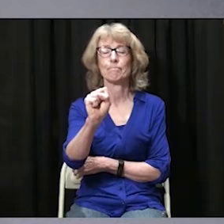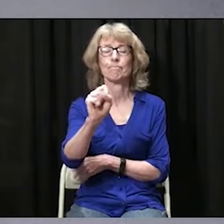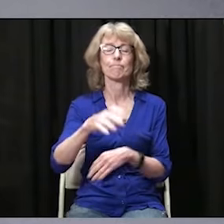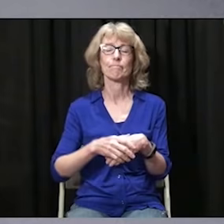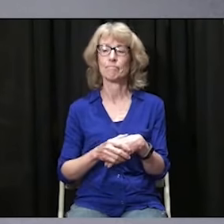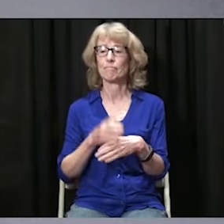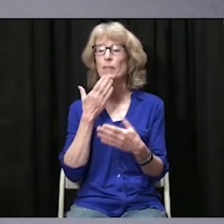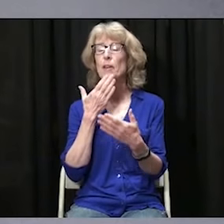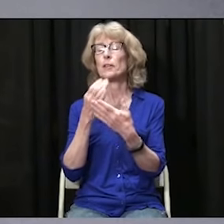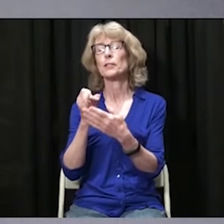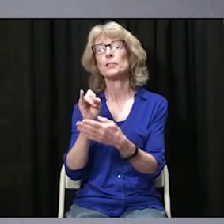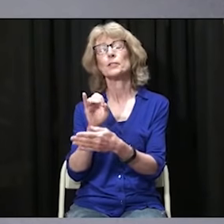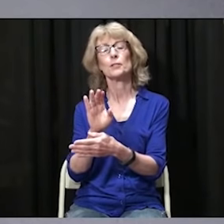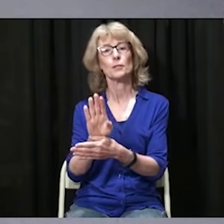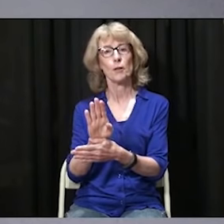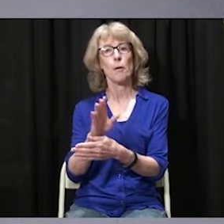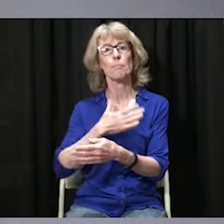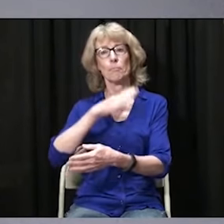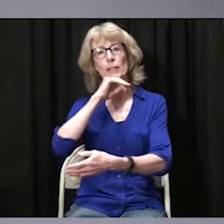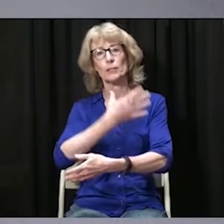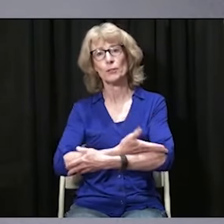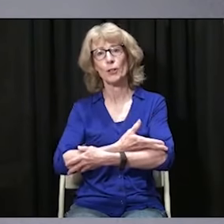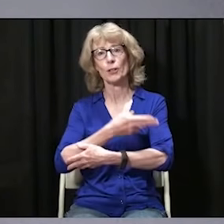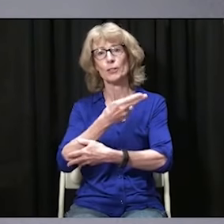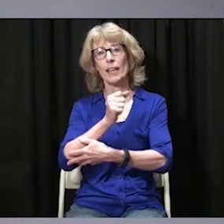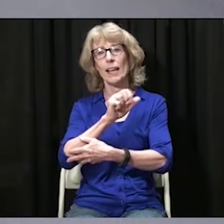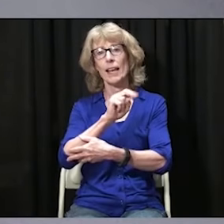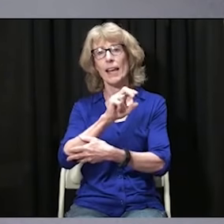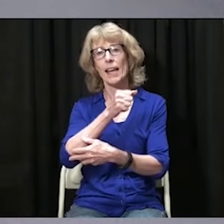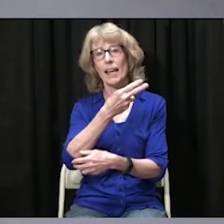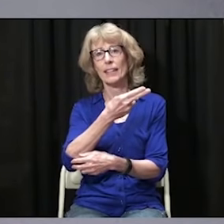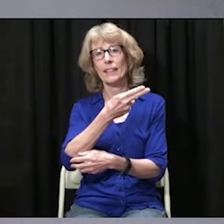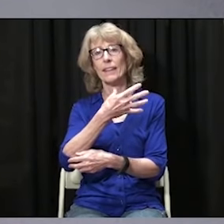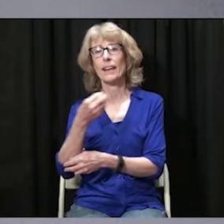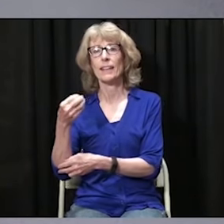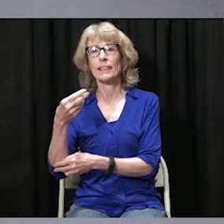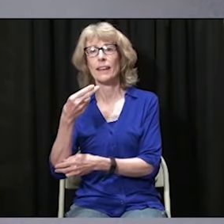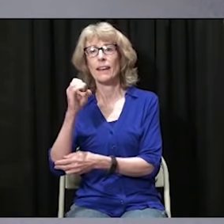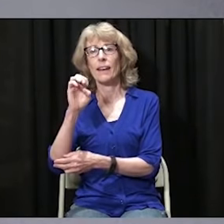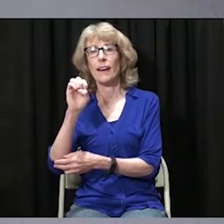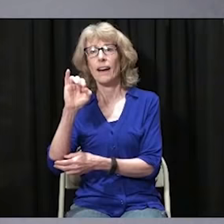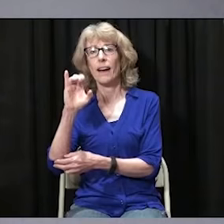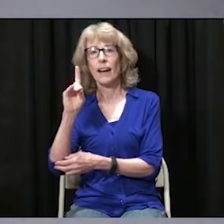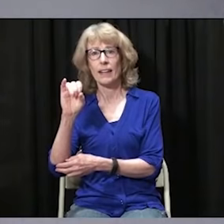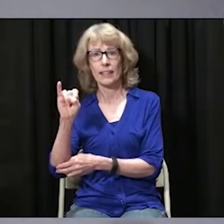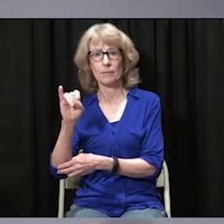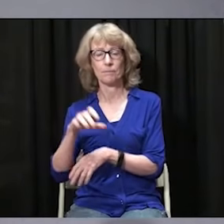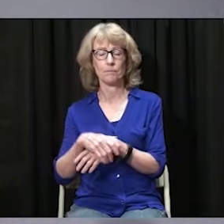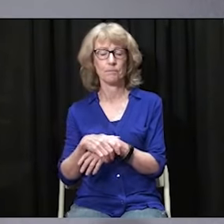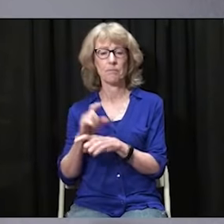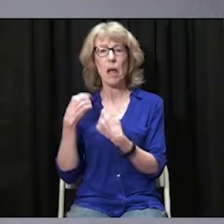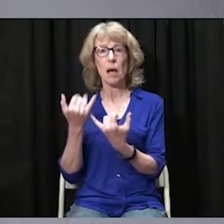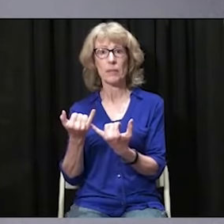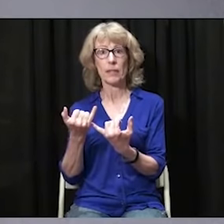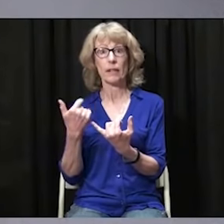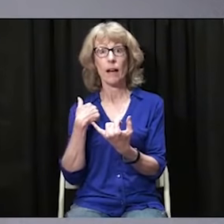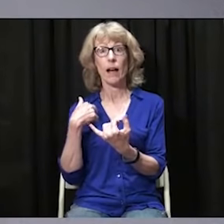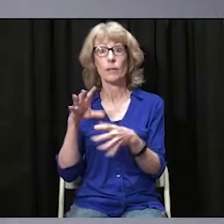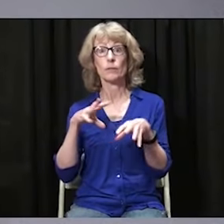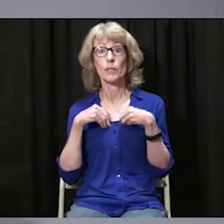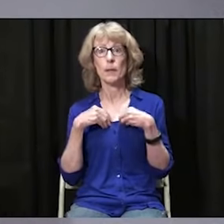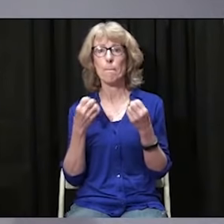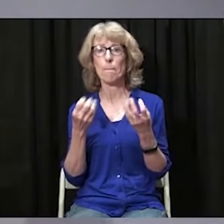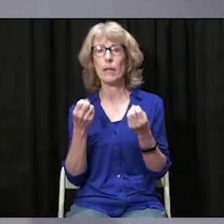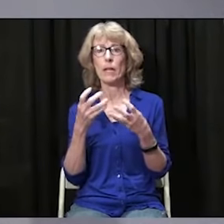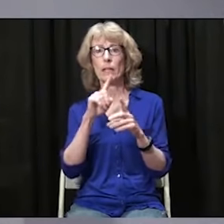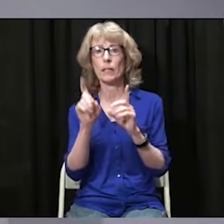Good job, Anna and Heidi. You know, I've had all sorts of questions, and some of them have been spiritual in nature,